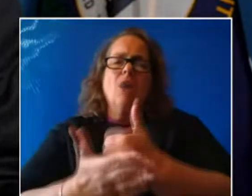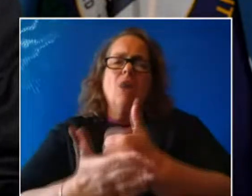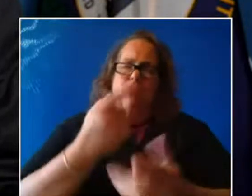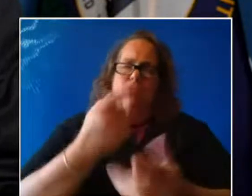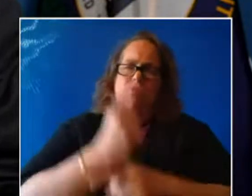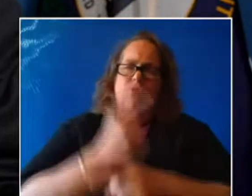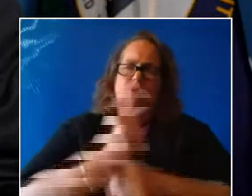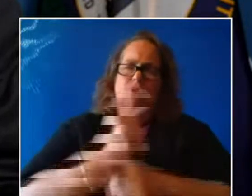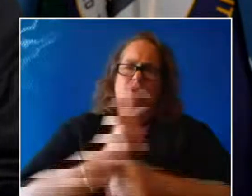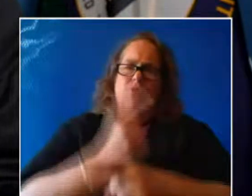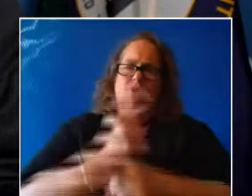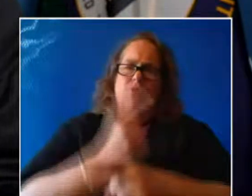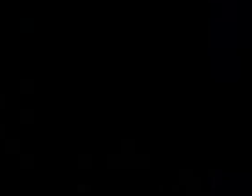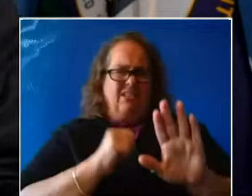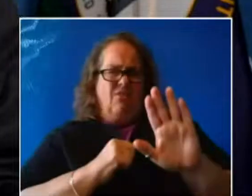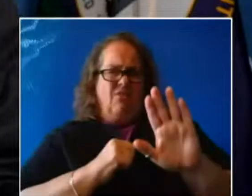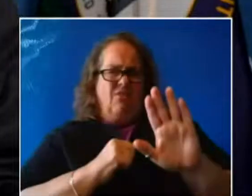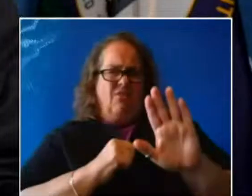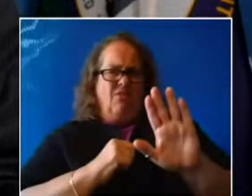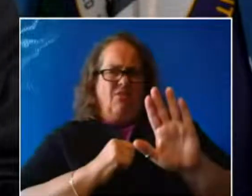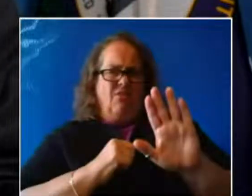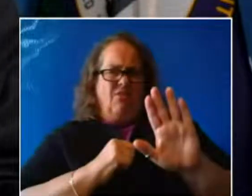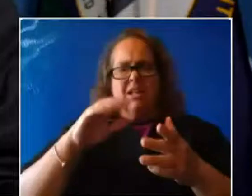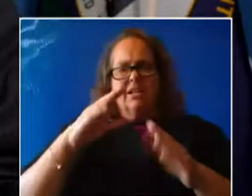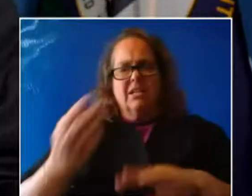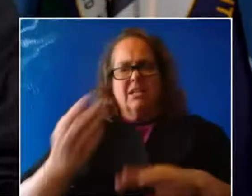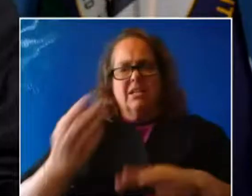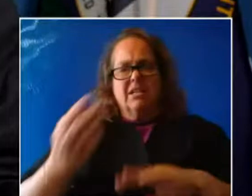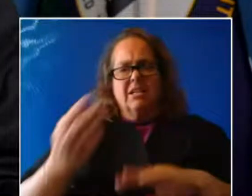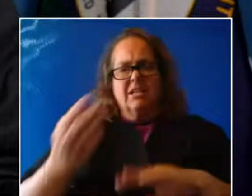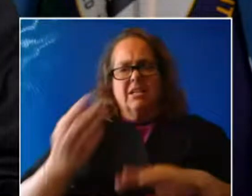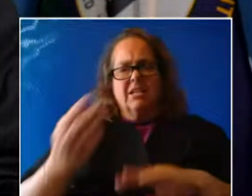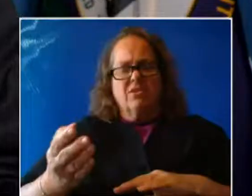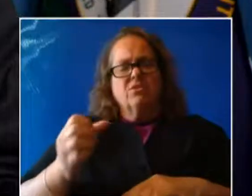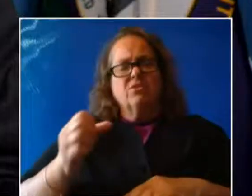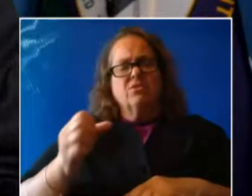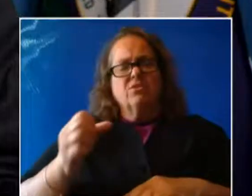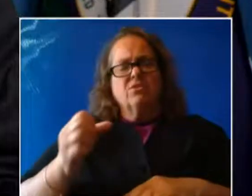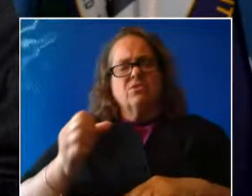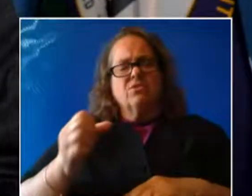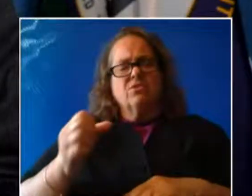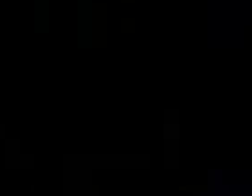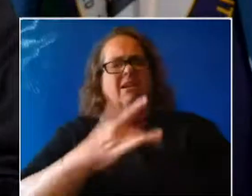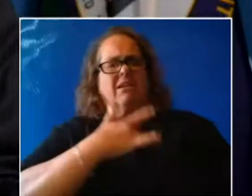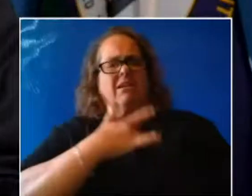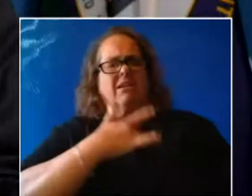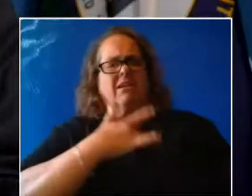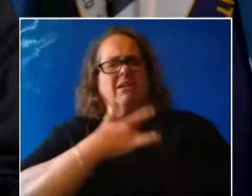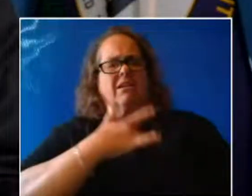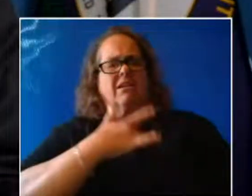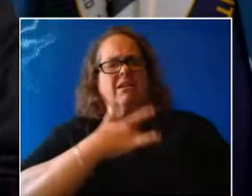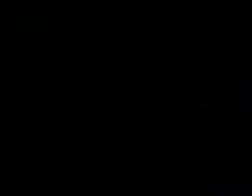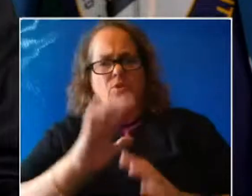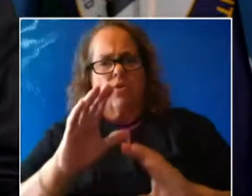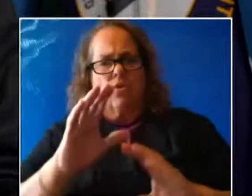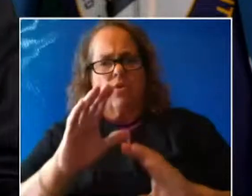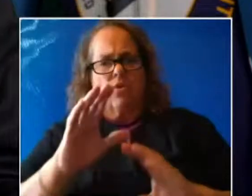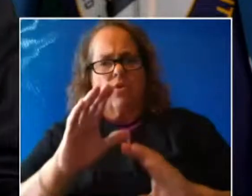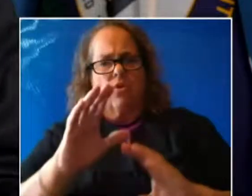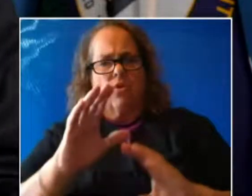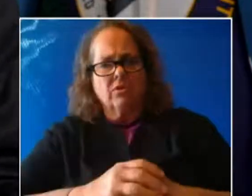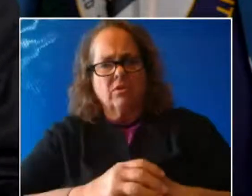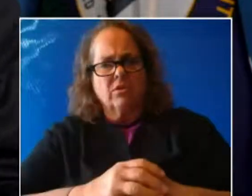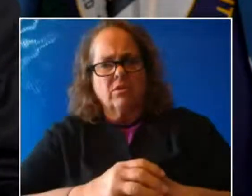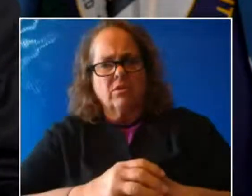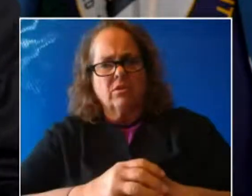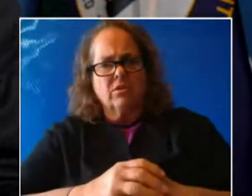death that's on the line. So be compassionate in those conversations. Try to be understanding. Try not to get